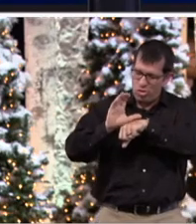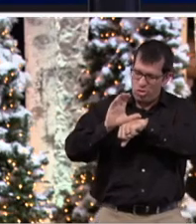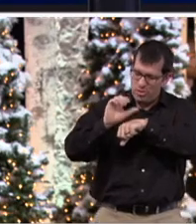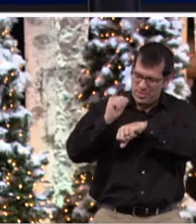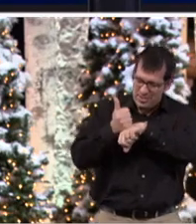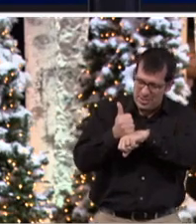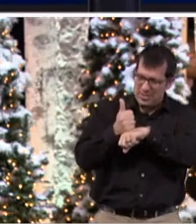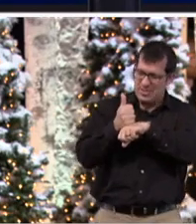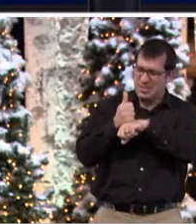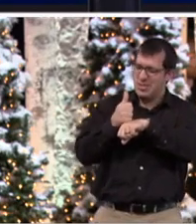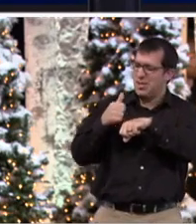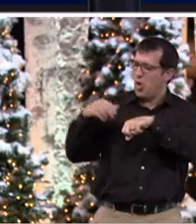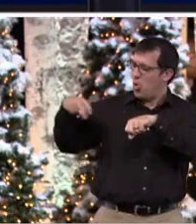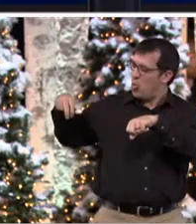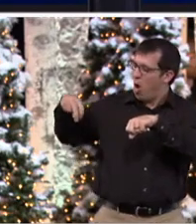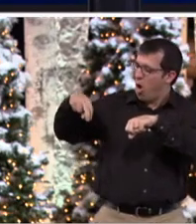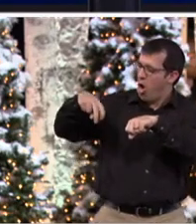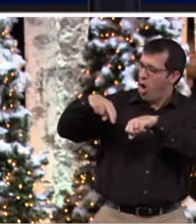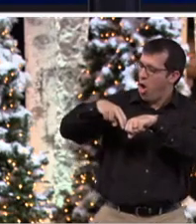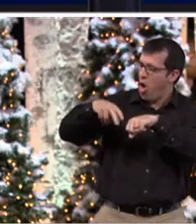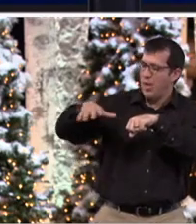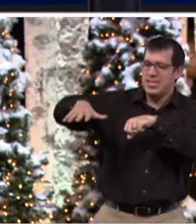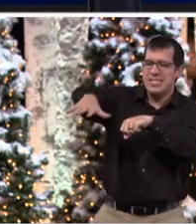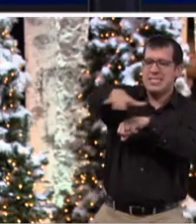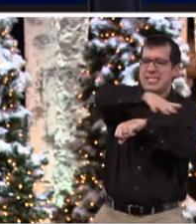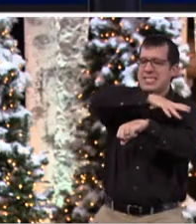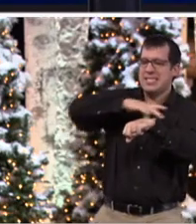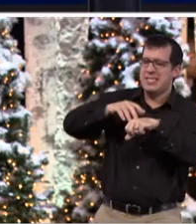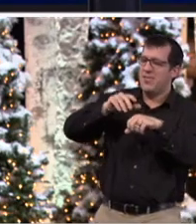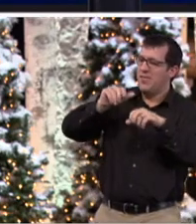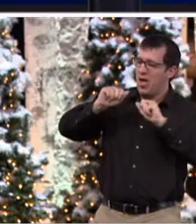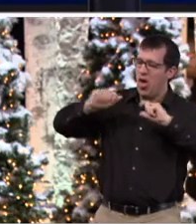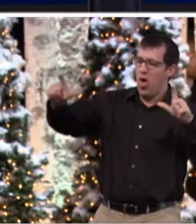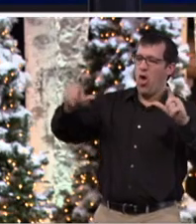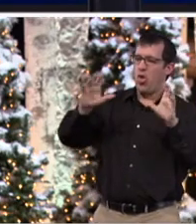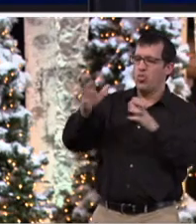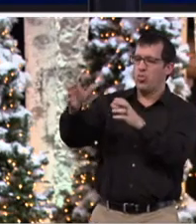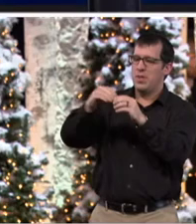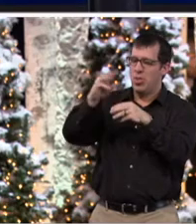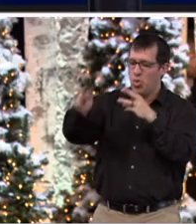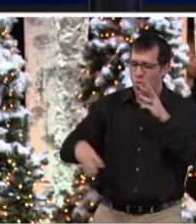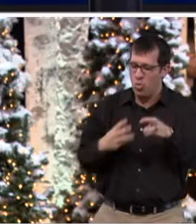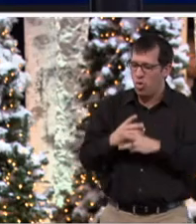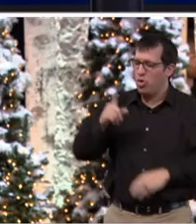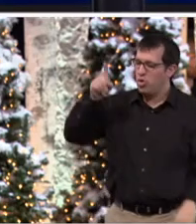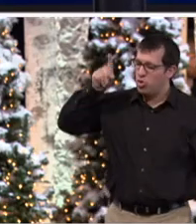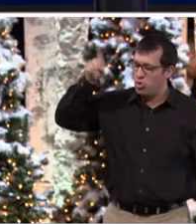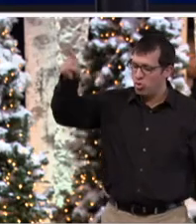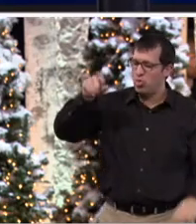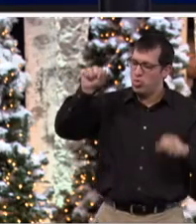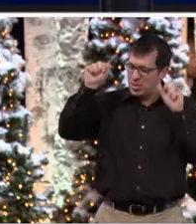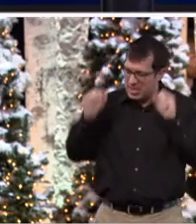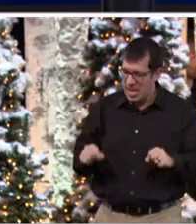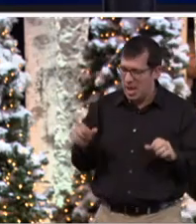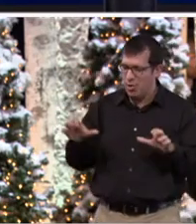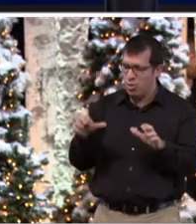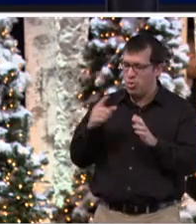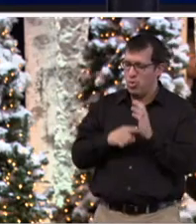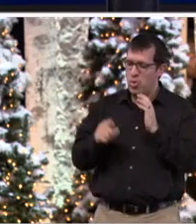within walking distance of everybody in the world. That you could do what you want to